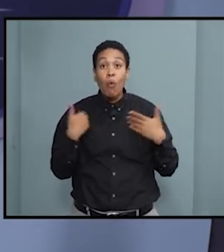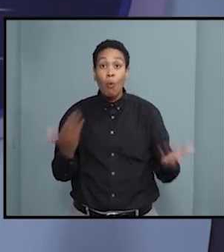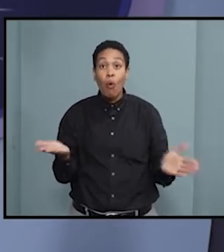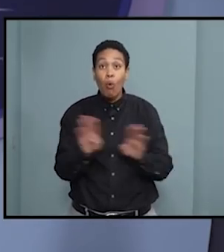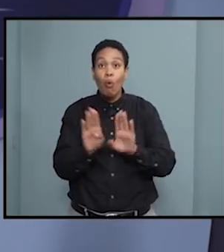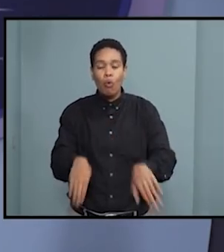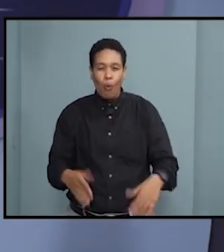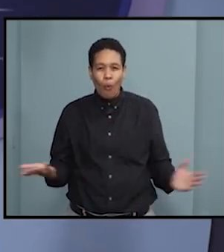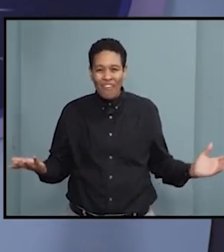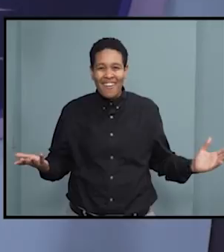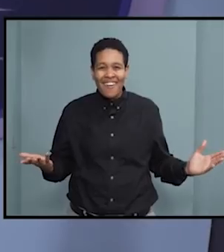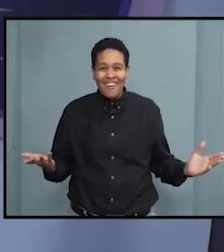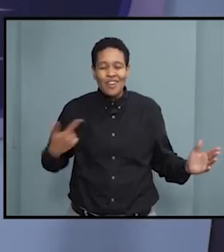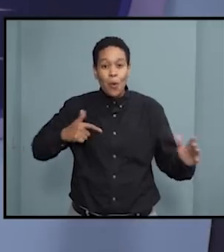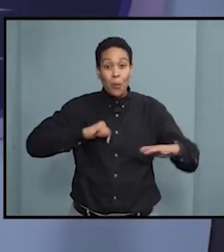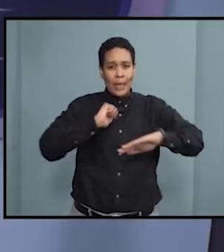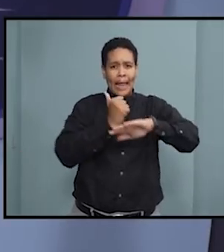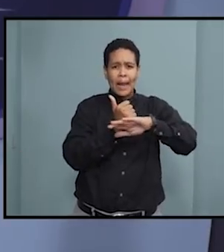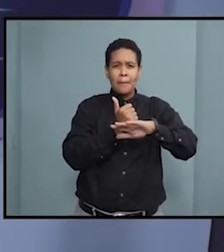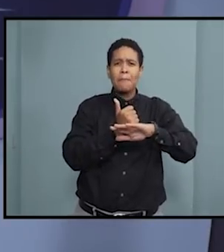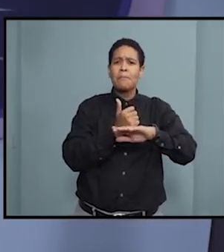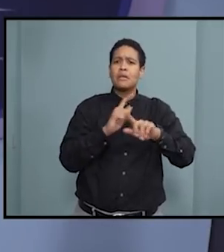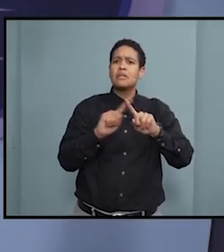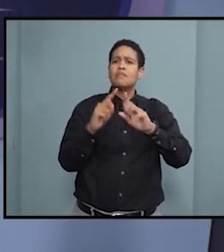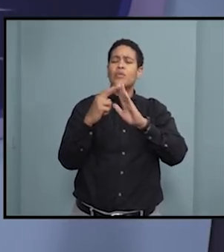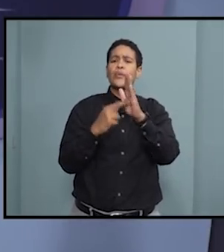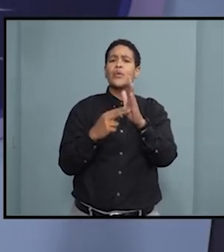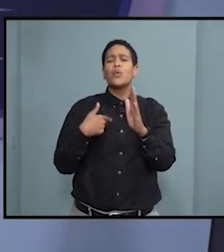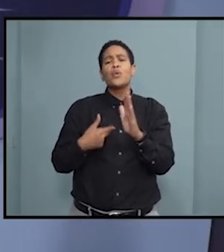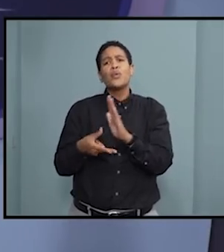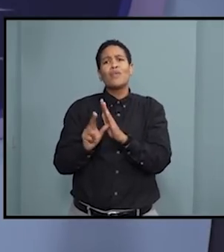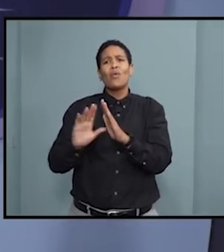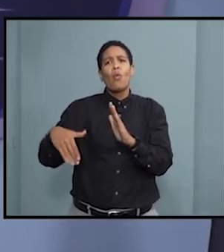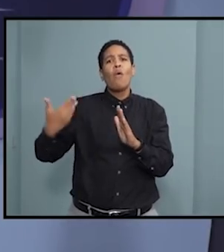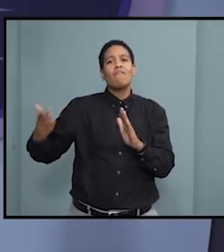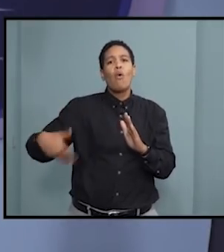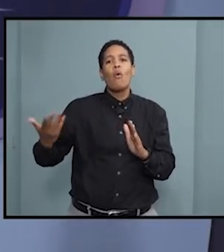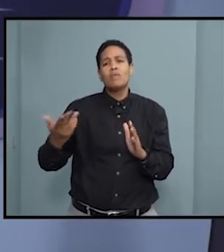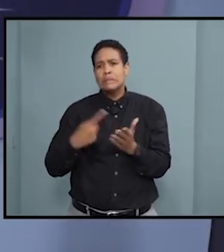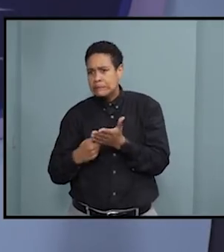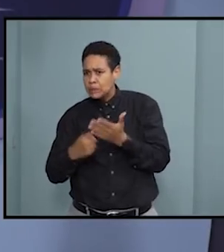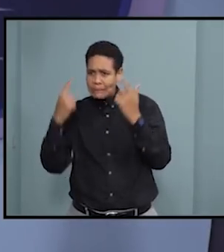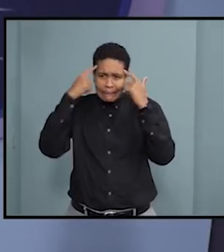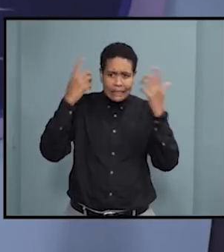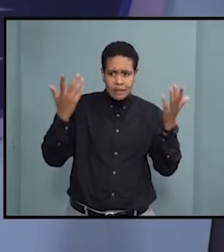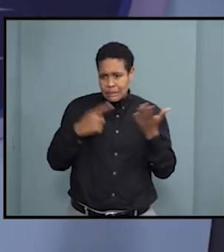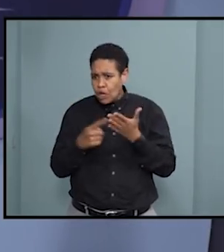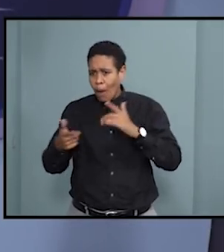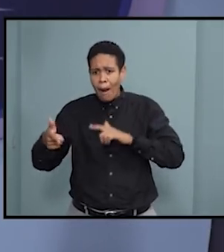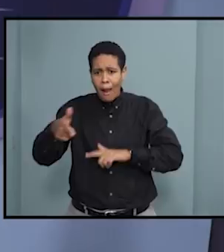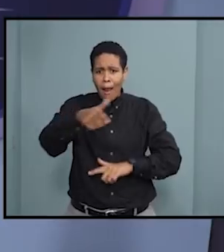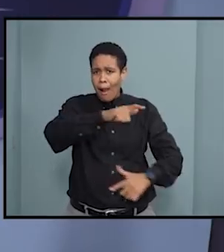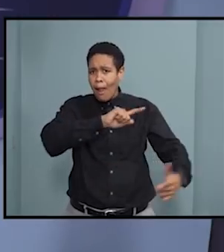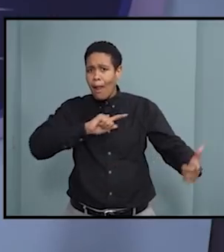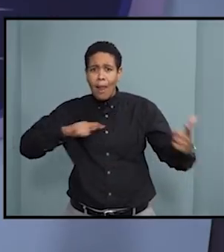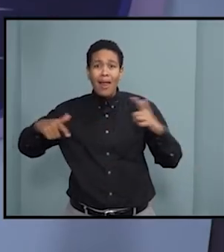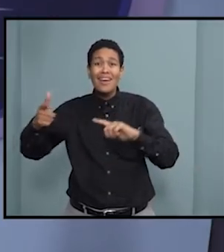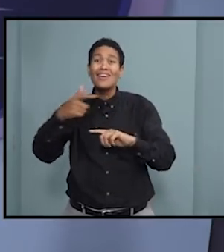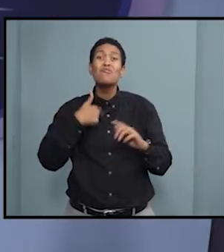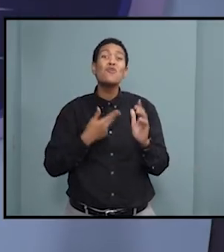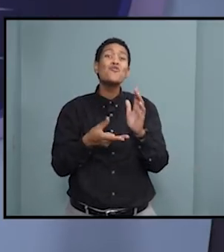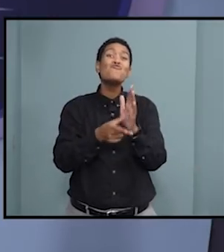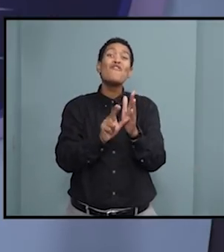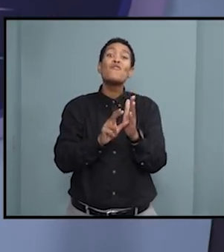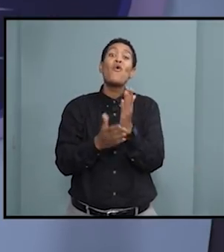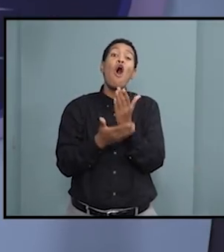measures, we review them. The ministers can tell you that we review them almost